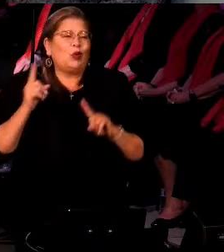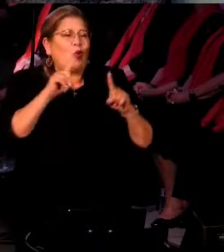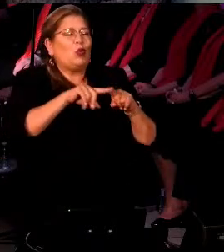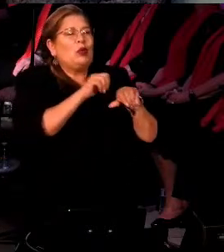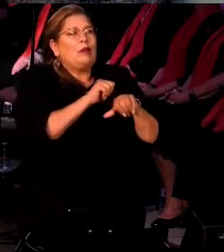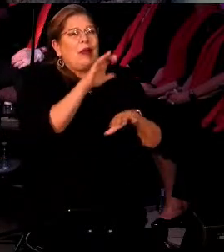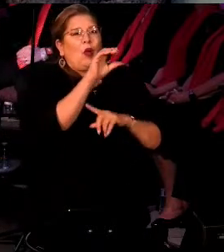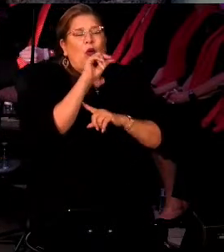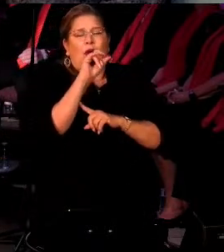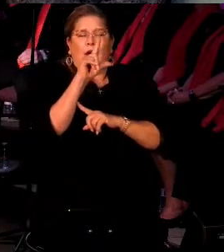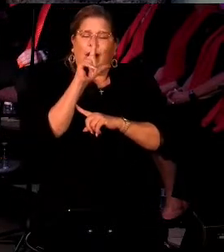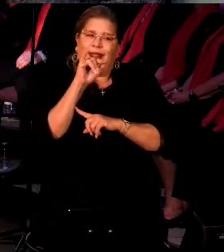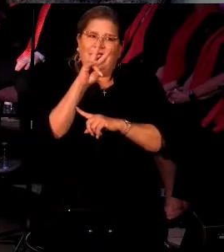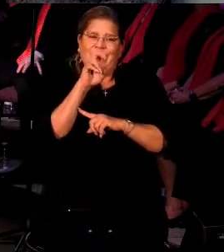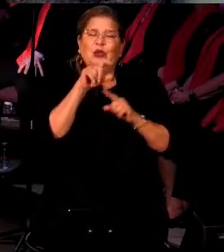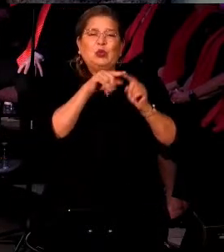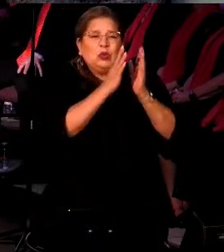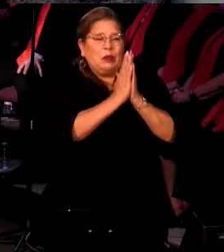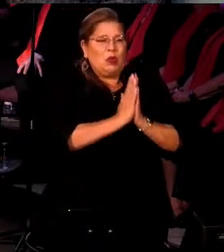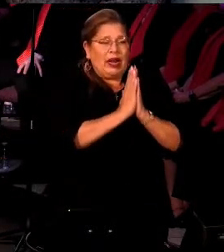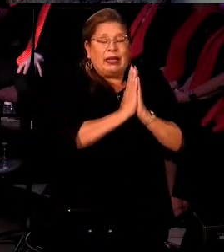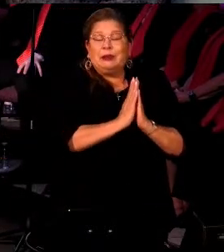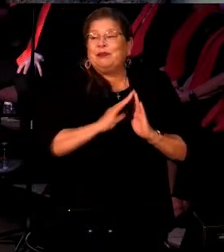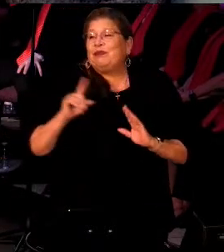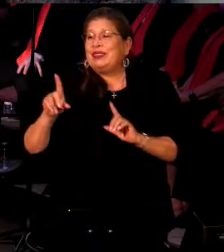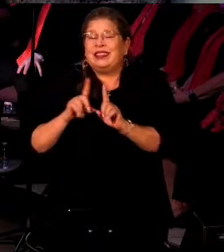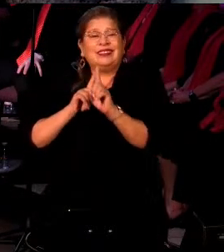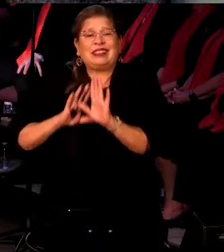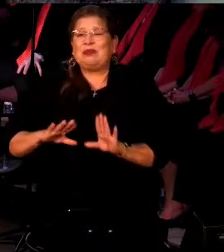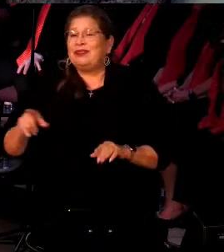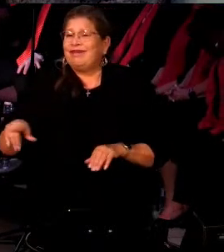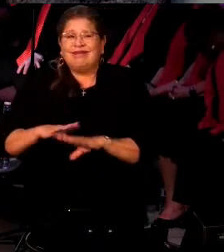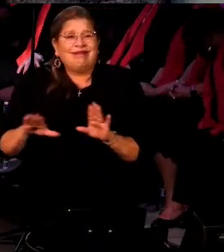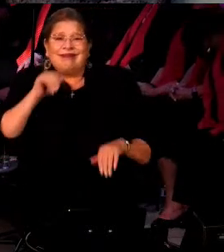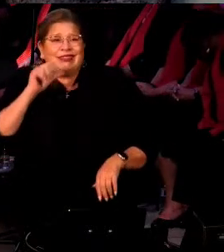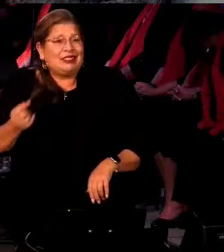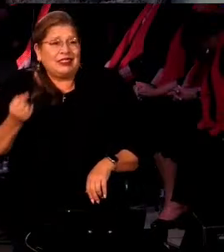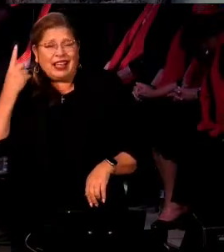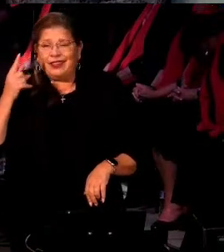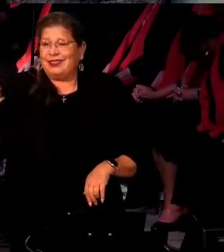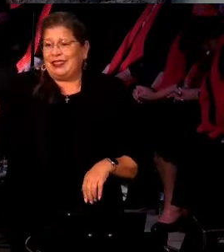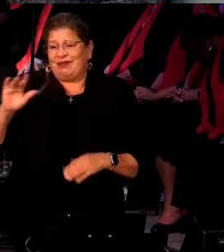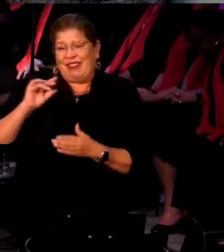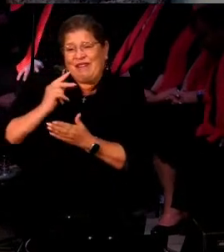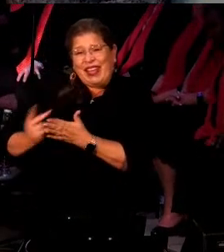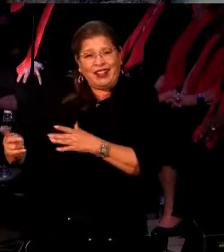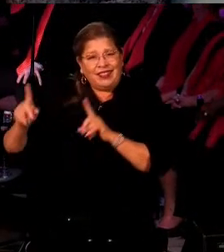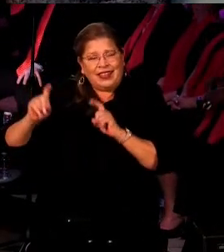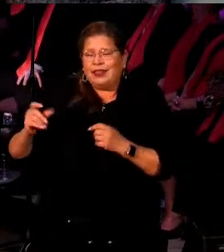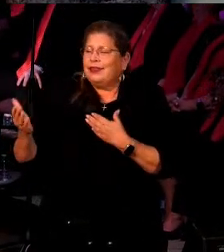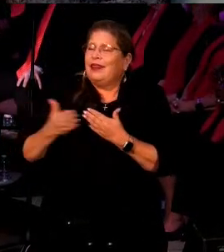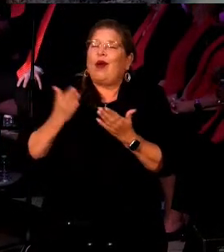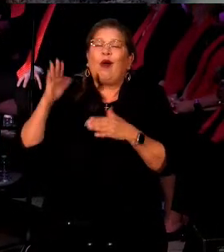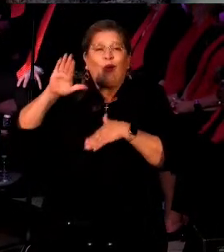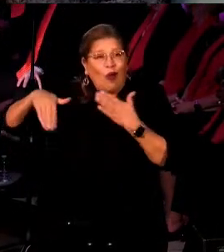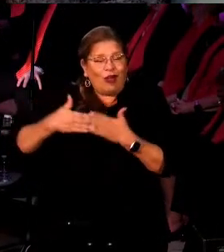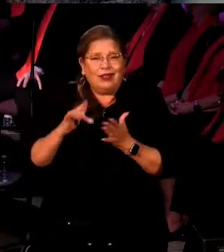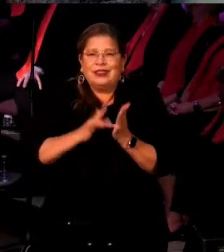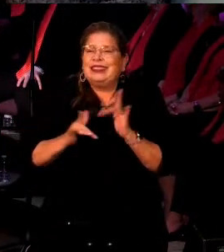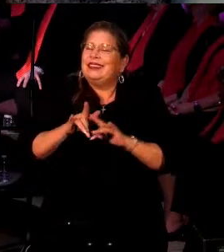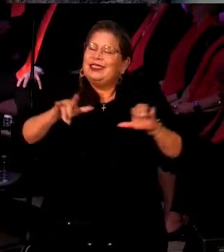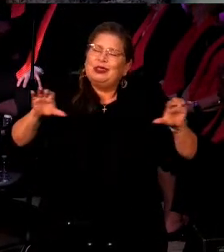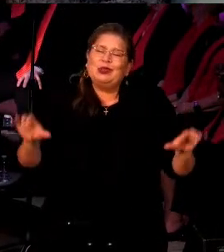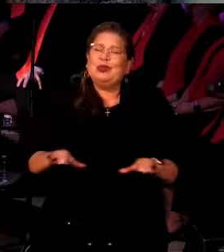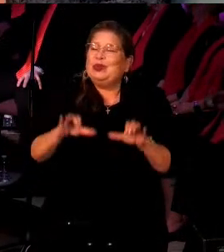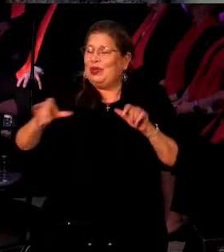pray. The disciples didn't understand. They failed the test. After all Jesus had done, after all